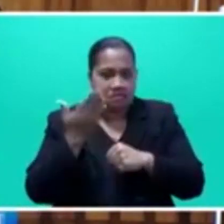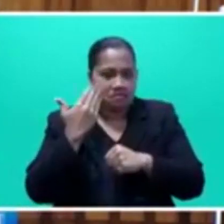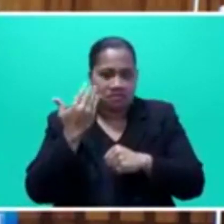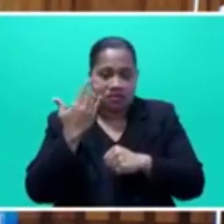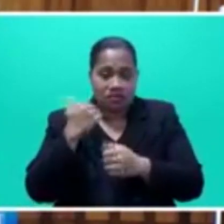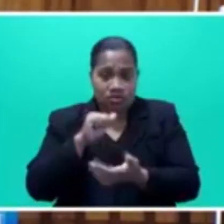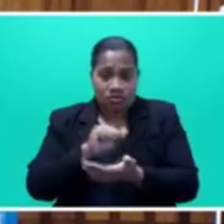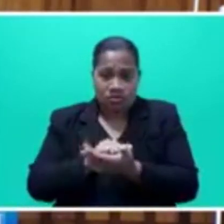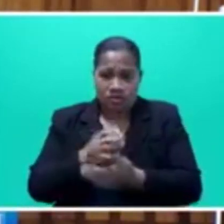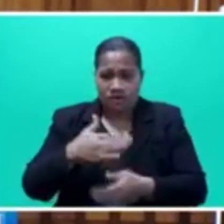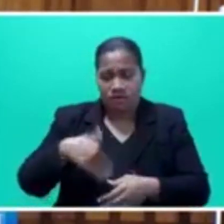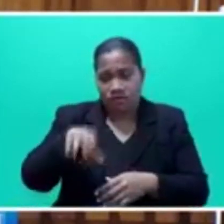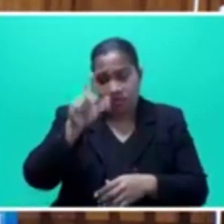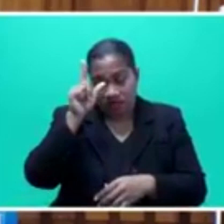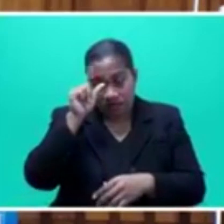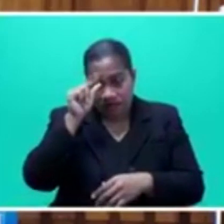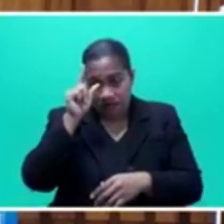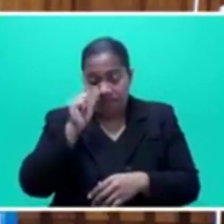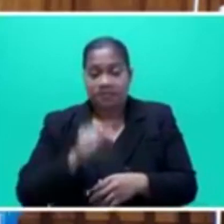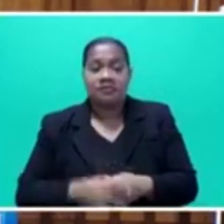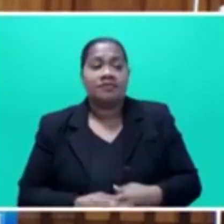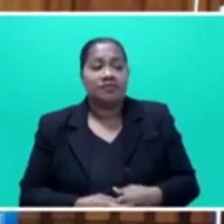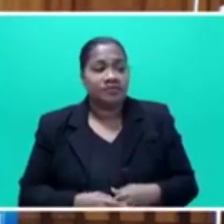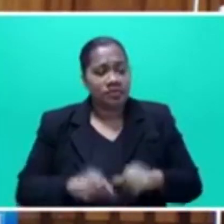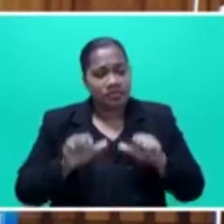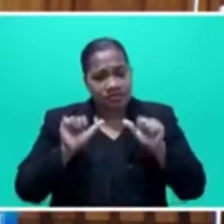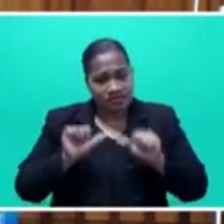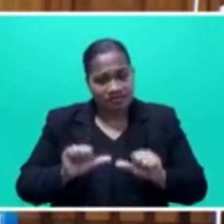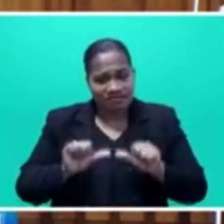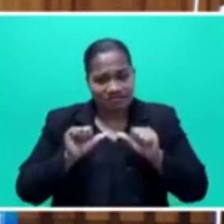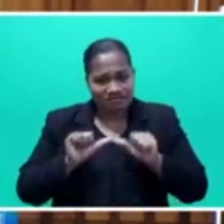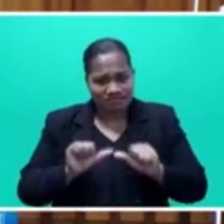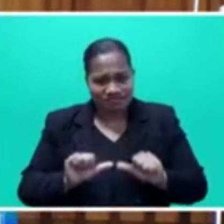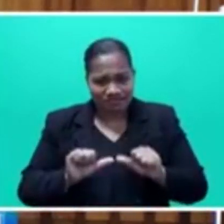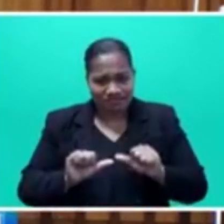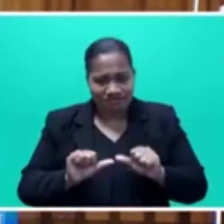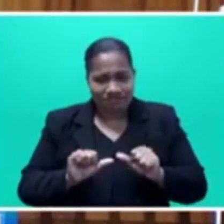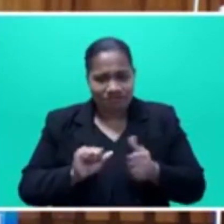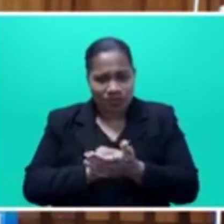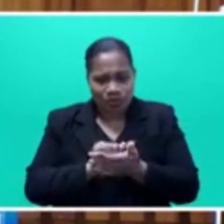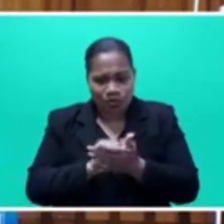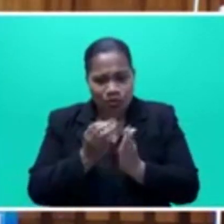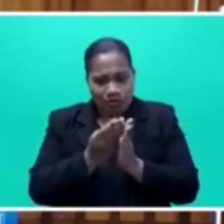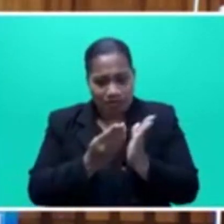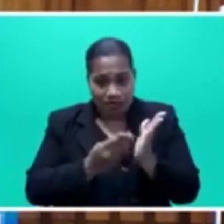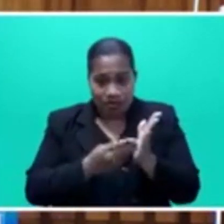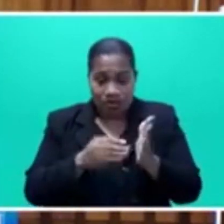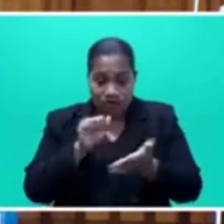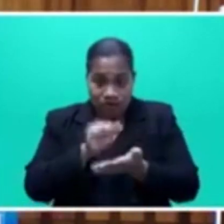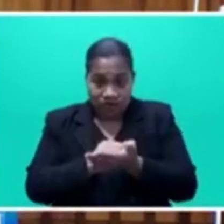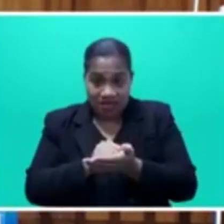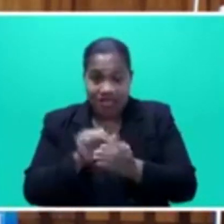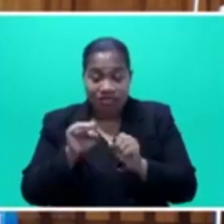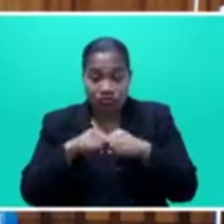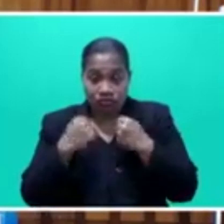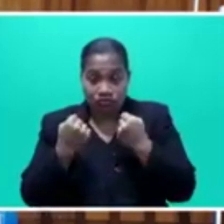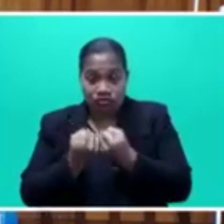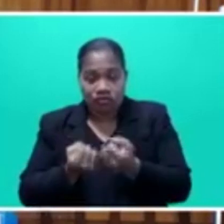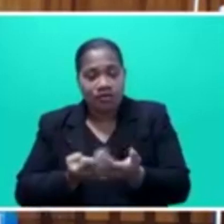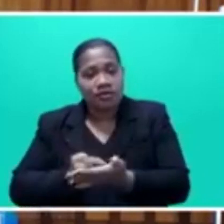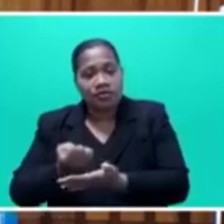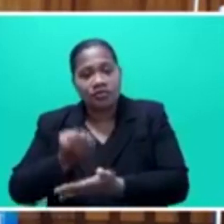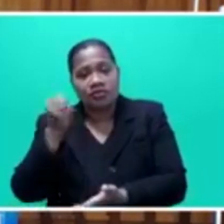ethnic backgrounds, being so deeply protected through a very comprehensive Bill of Rights, which includes the socio-economic rights. Mr. Speaker,